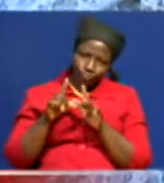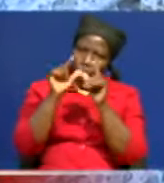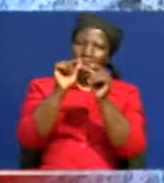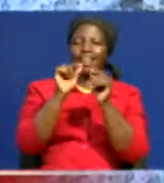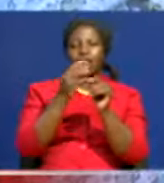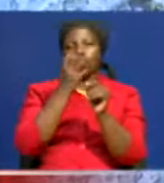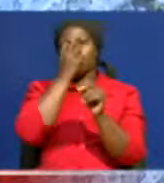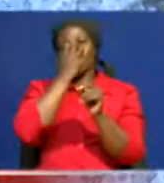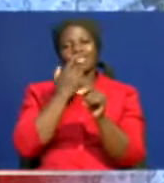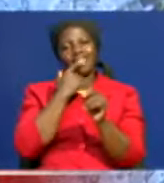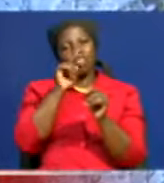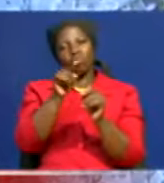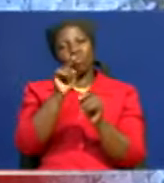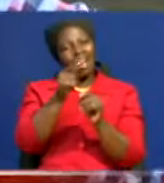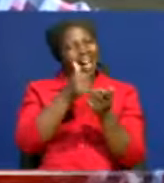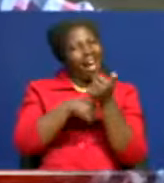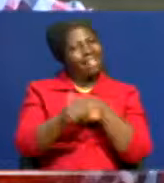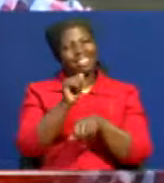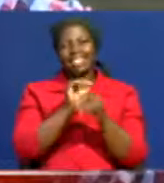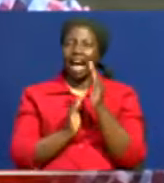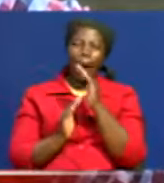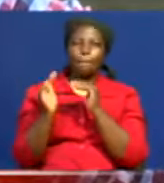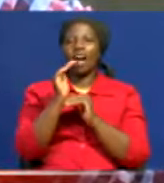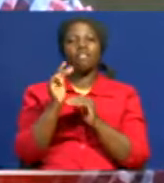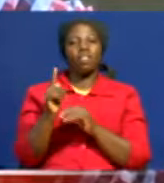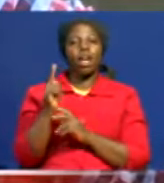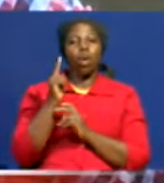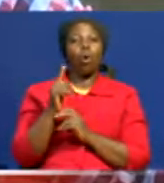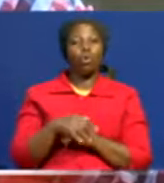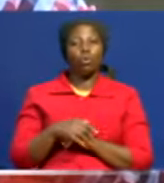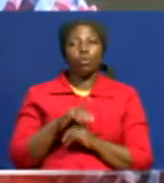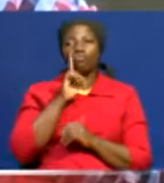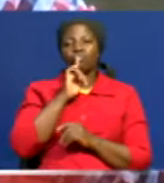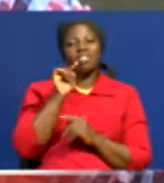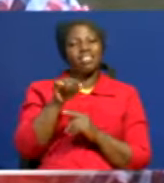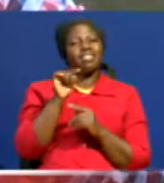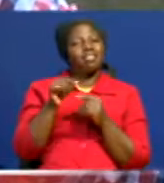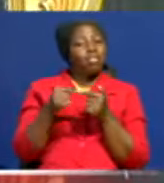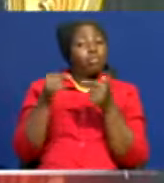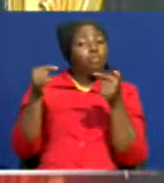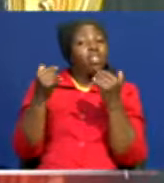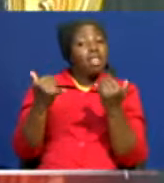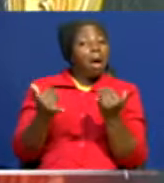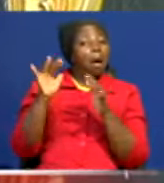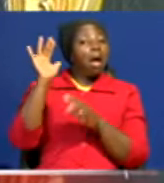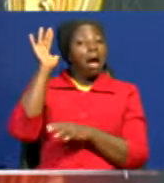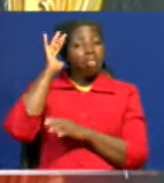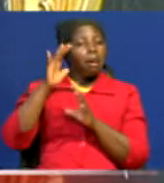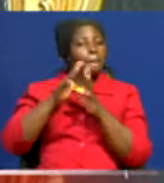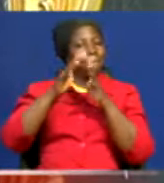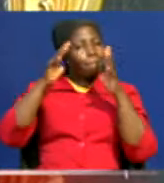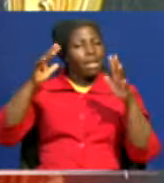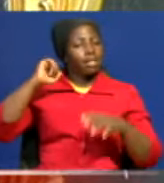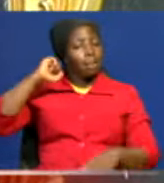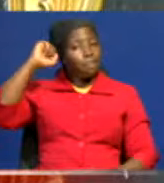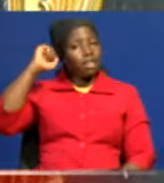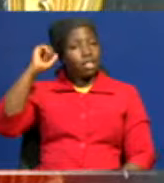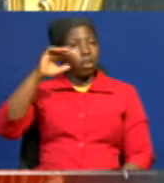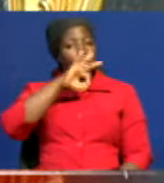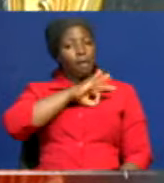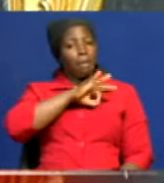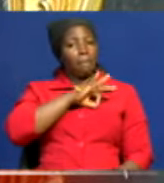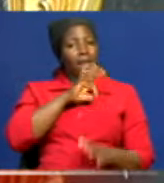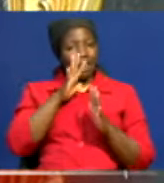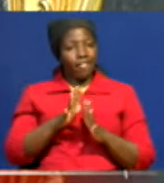the line. It is ridiculous to now hear the biggest political beneficiary